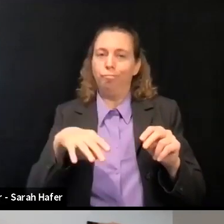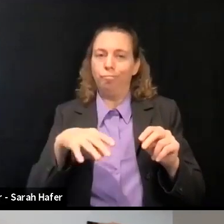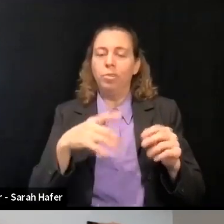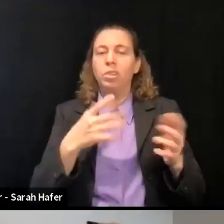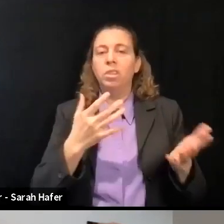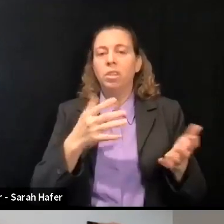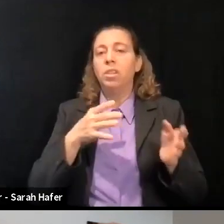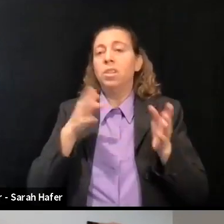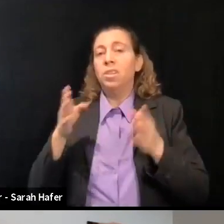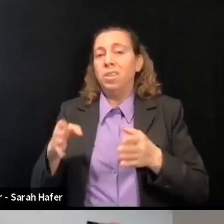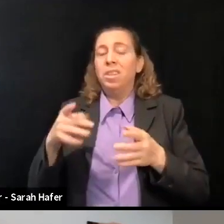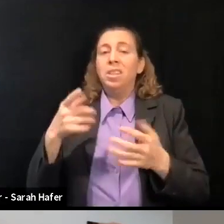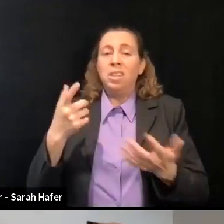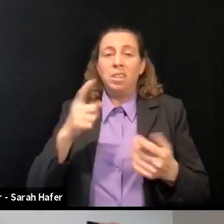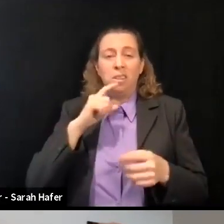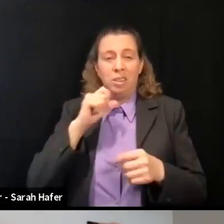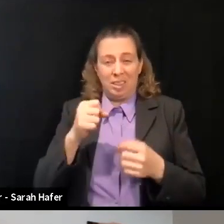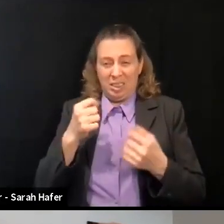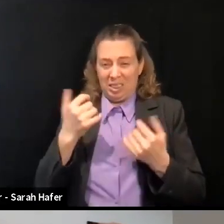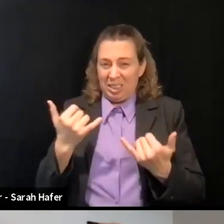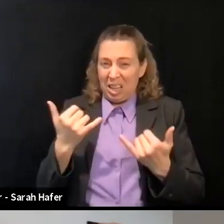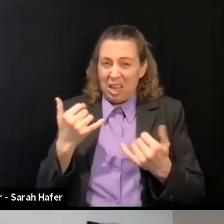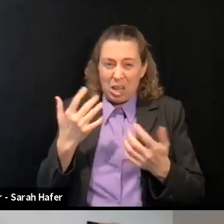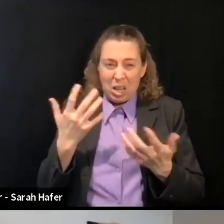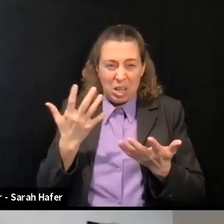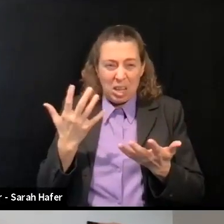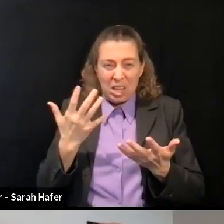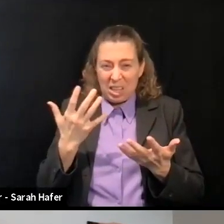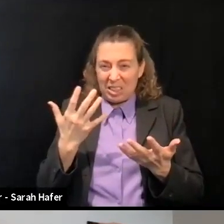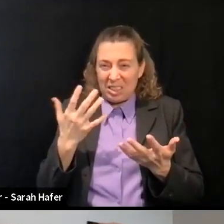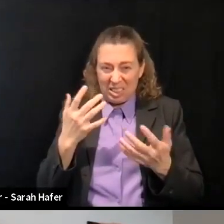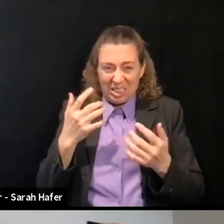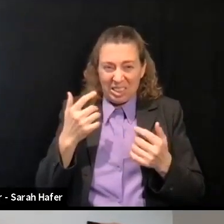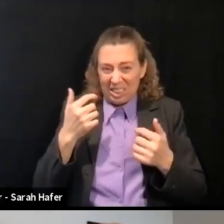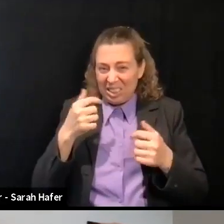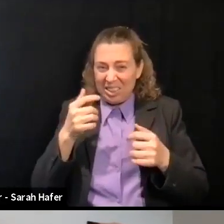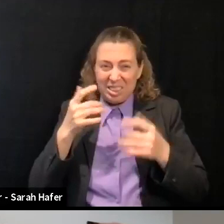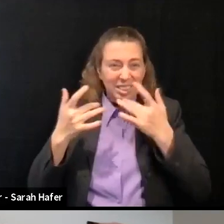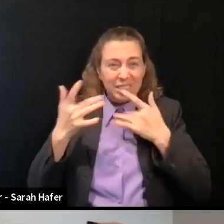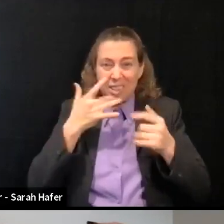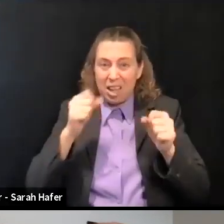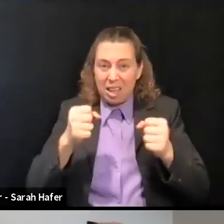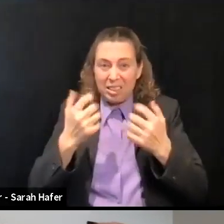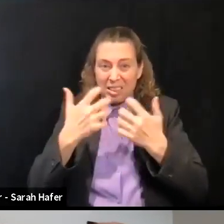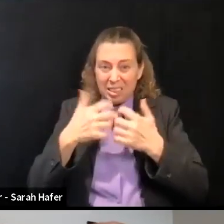people recognizing this is an issue and this is a need. And I encourage you to go to